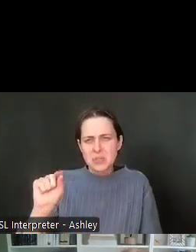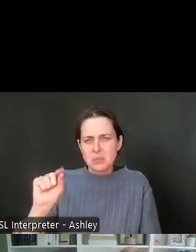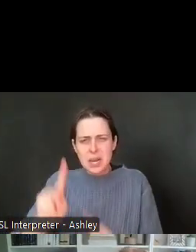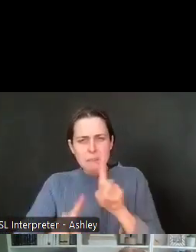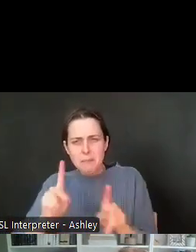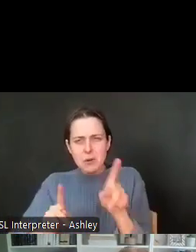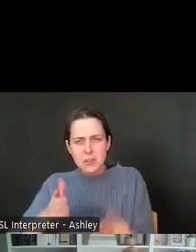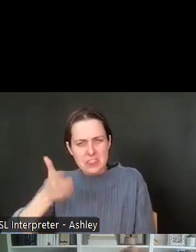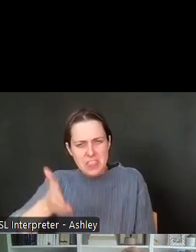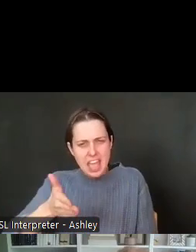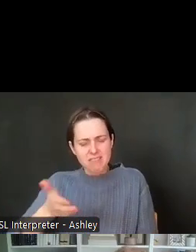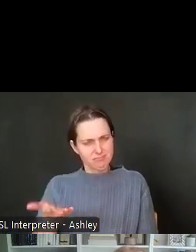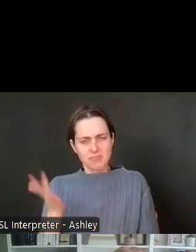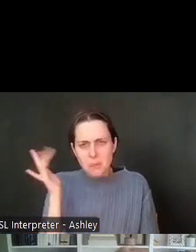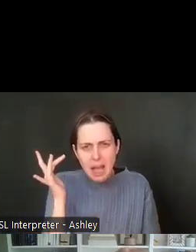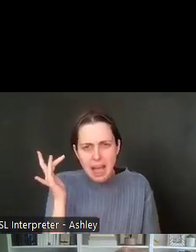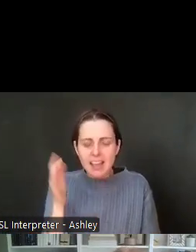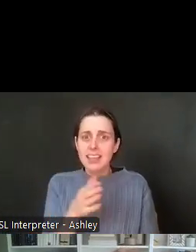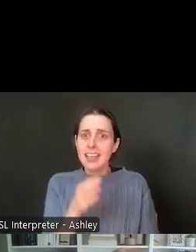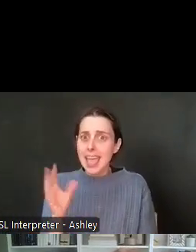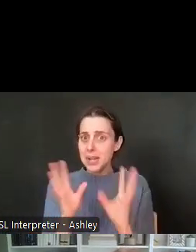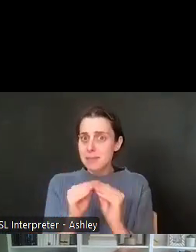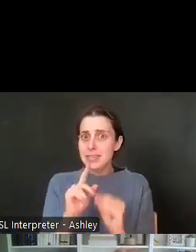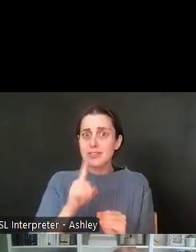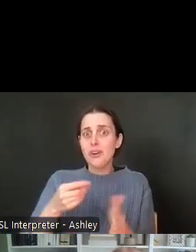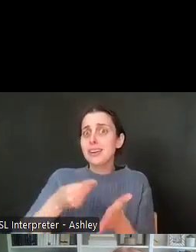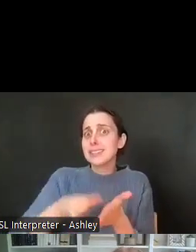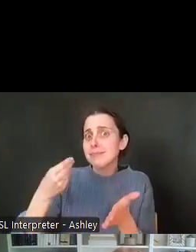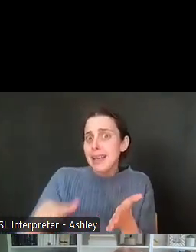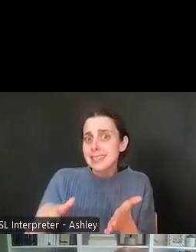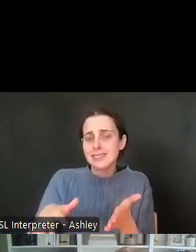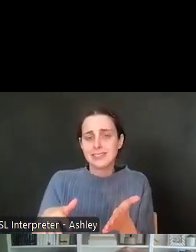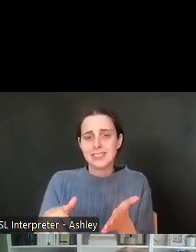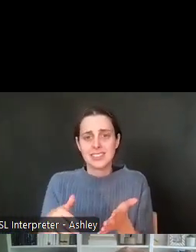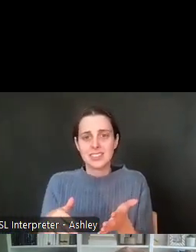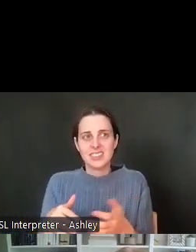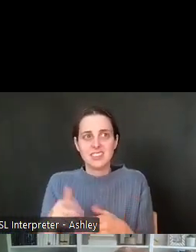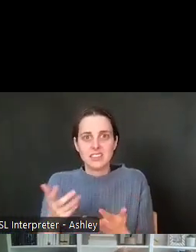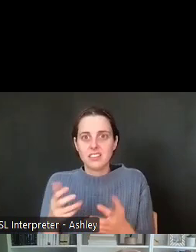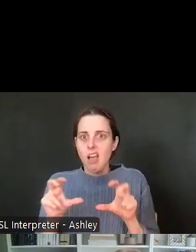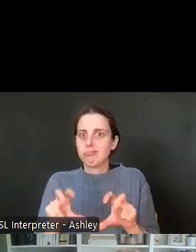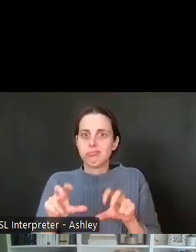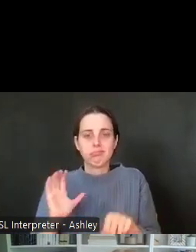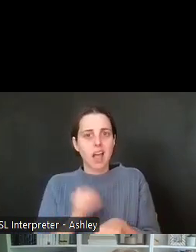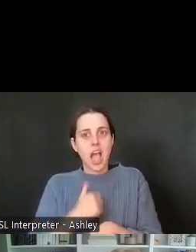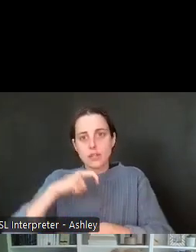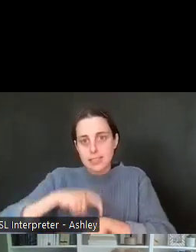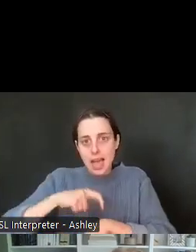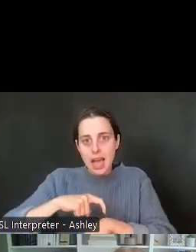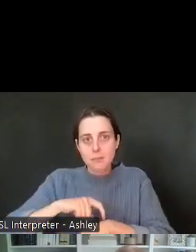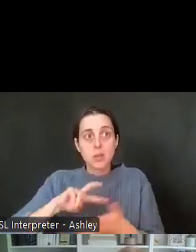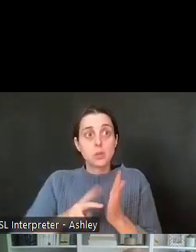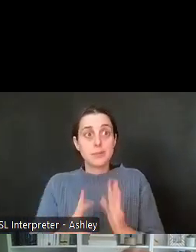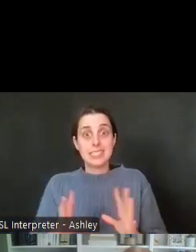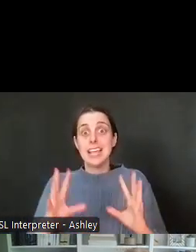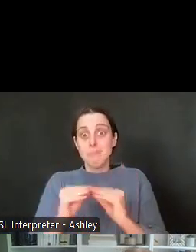time. They're expensive because every time we're in a meeting, we're not doing something else. So meetings should have a high bar.